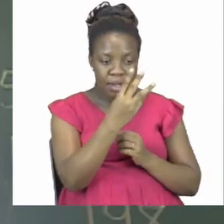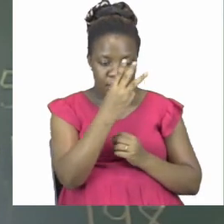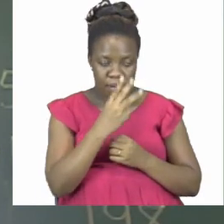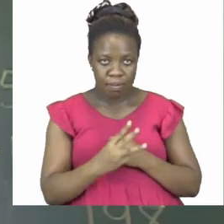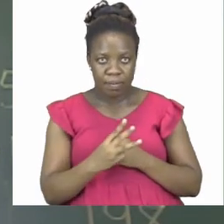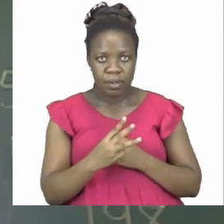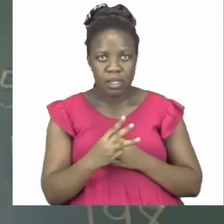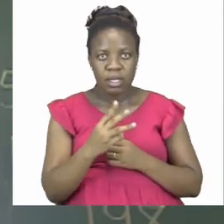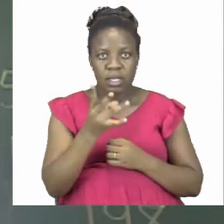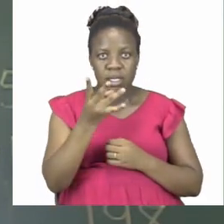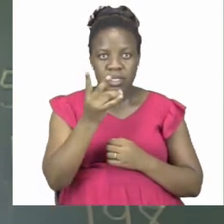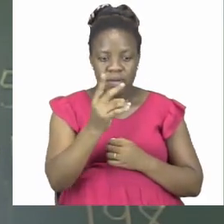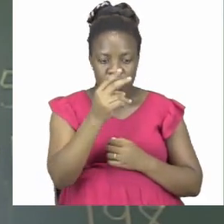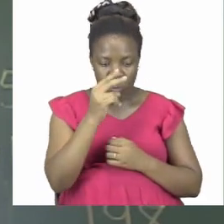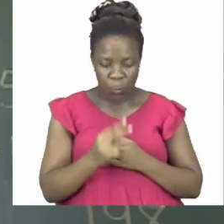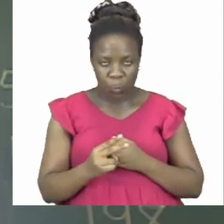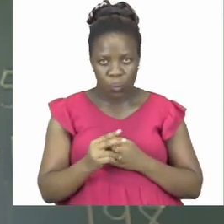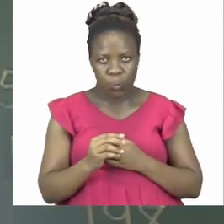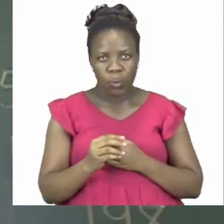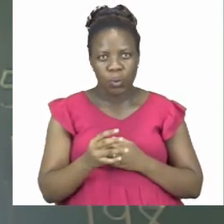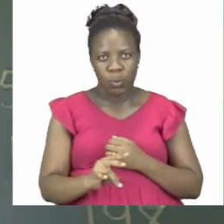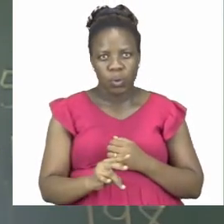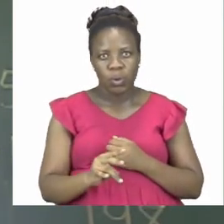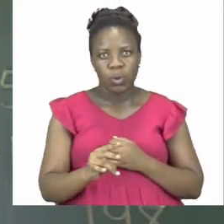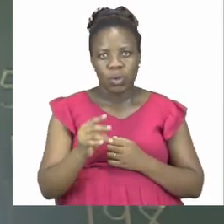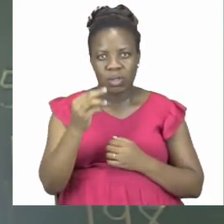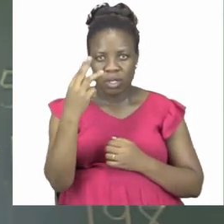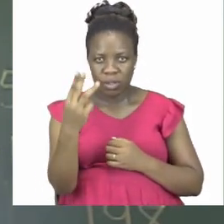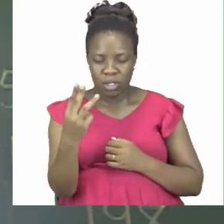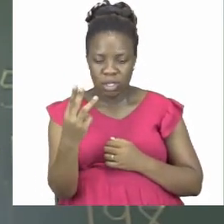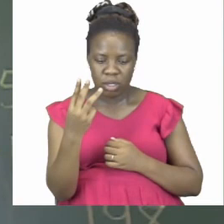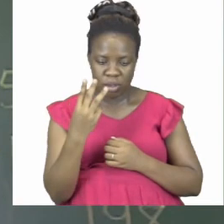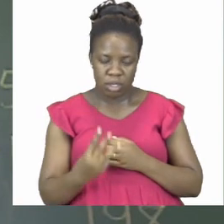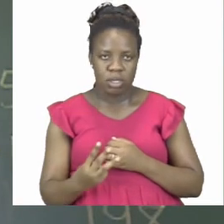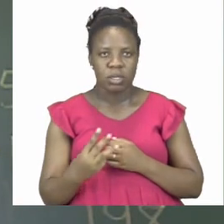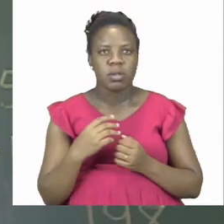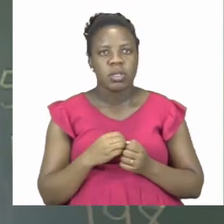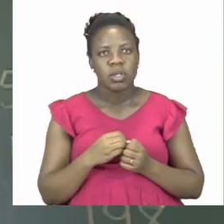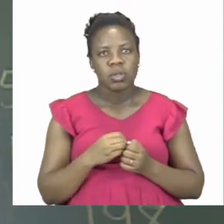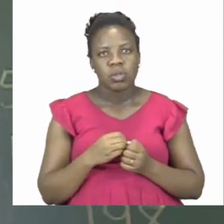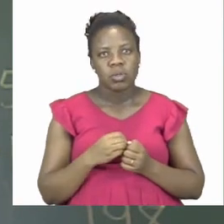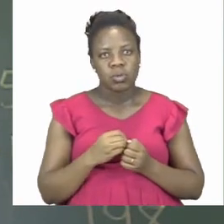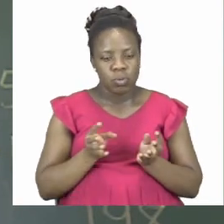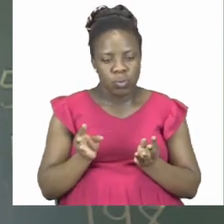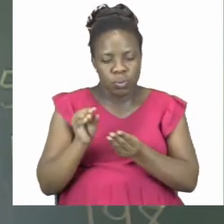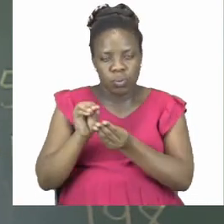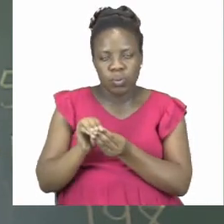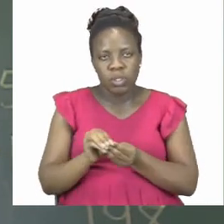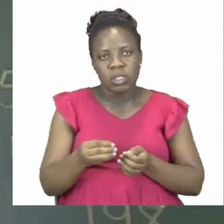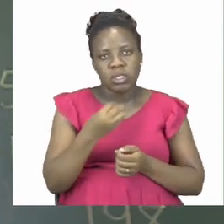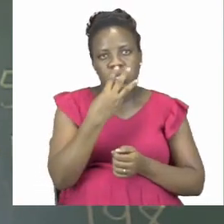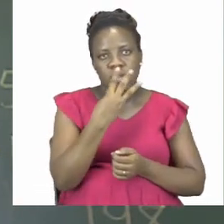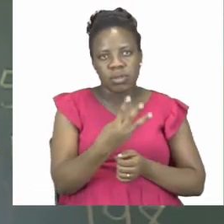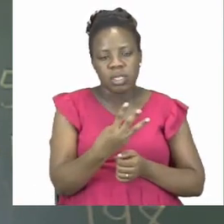plus 7 units. That makes the 7 the second digit that we are going to write. And then after that,